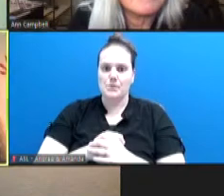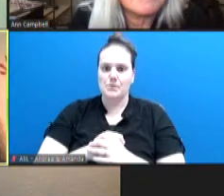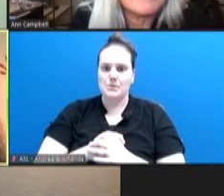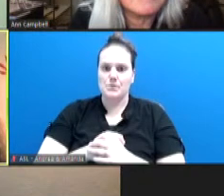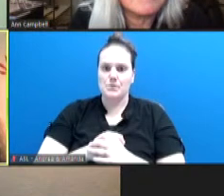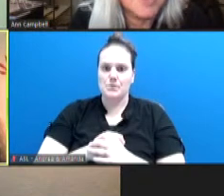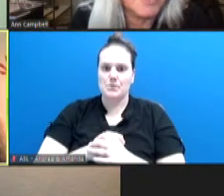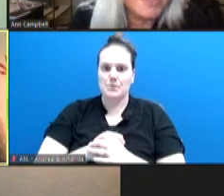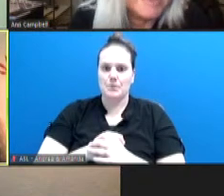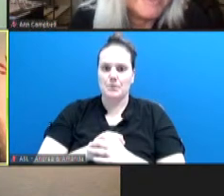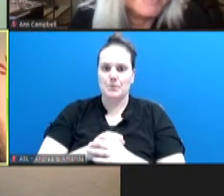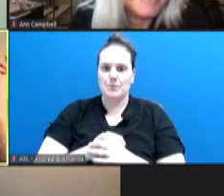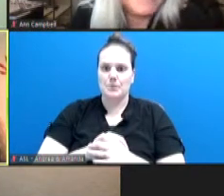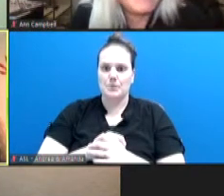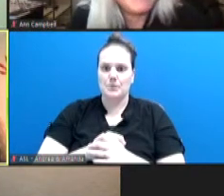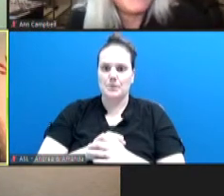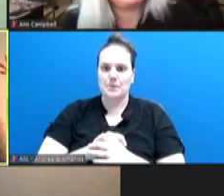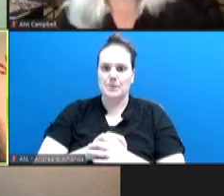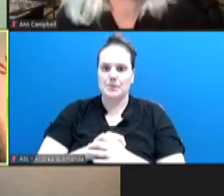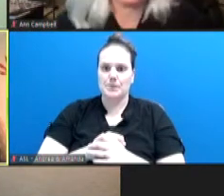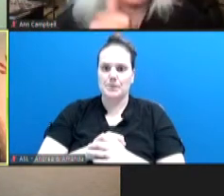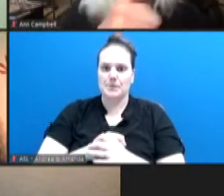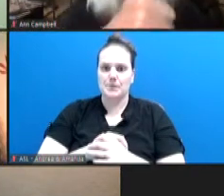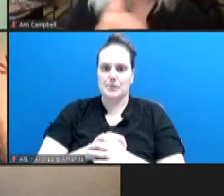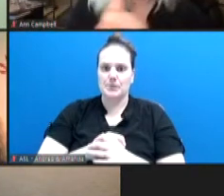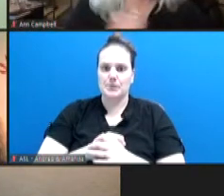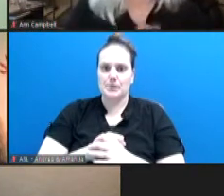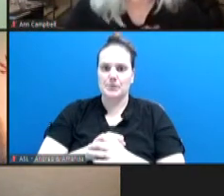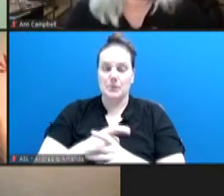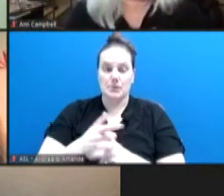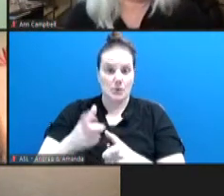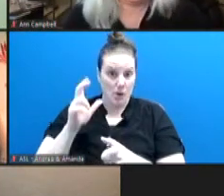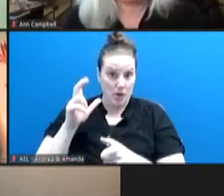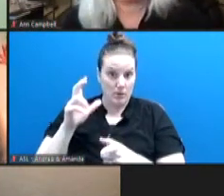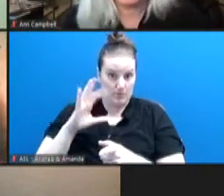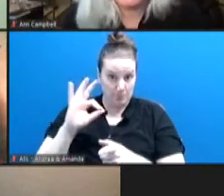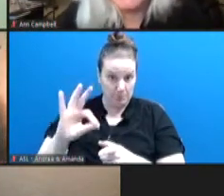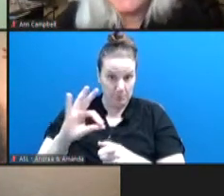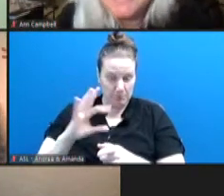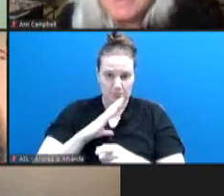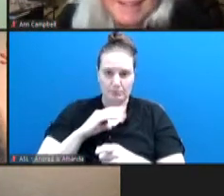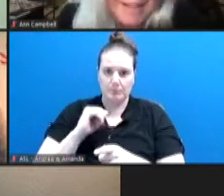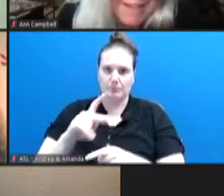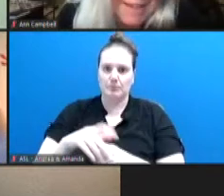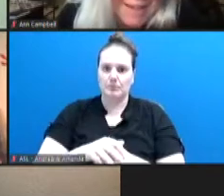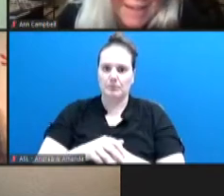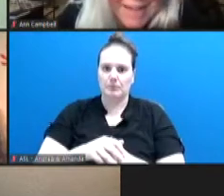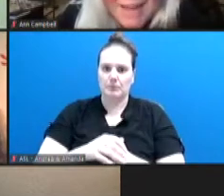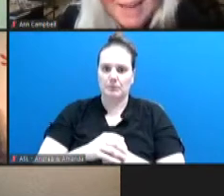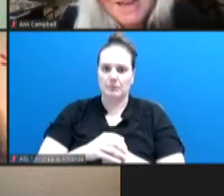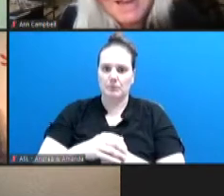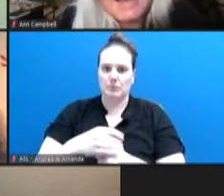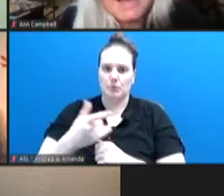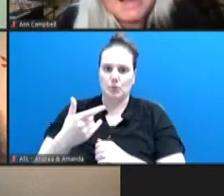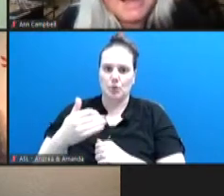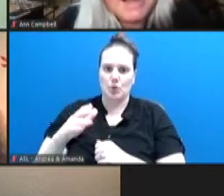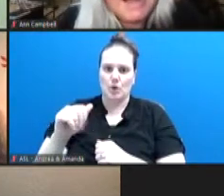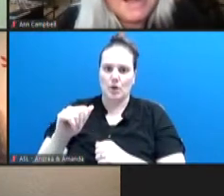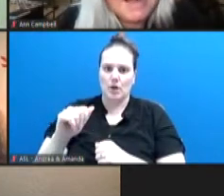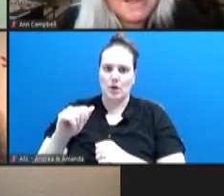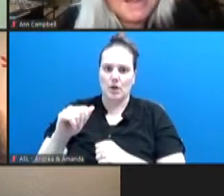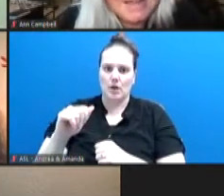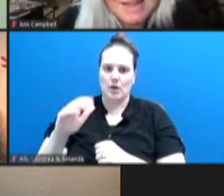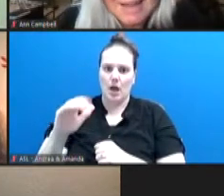Still muted, story of my life. Am I still muted? Nope, we hear you now. All right, Gloria Canson.